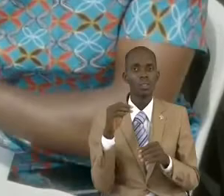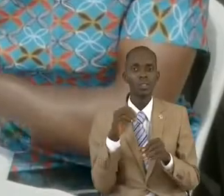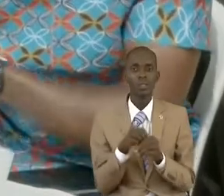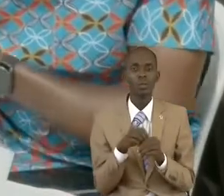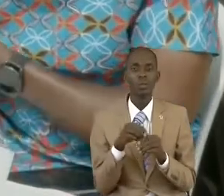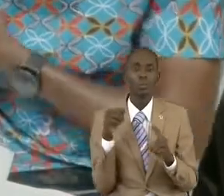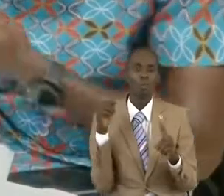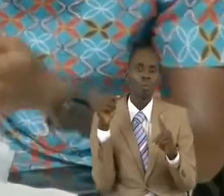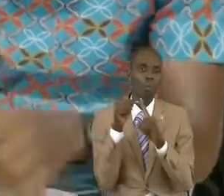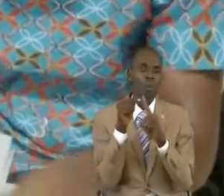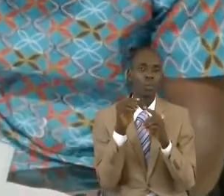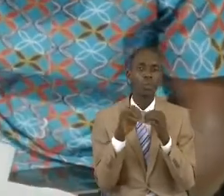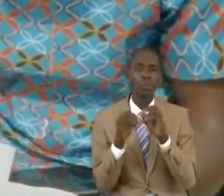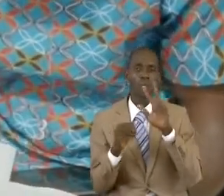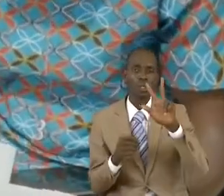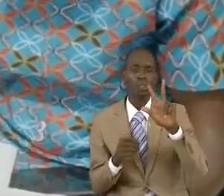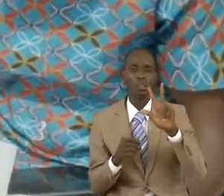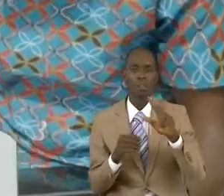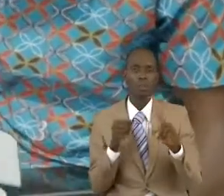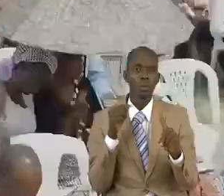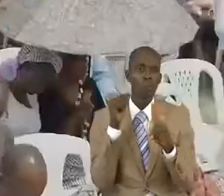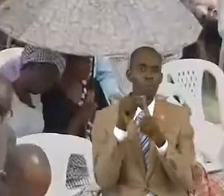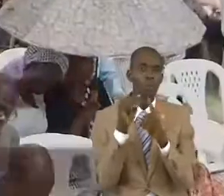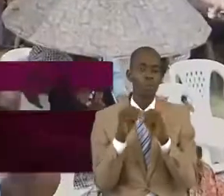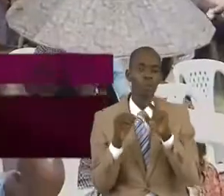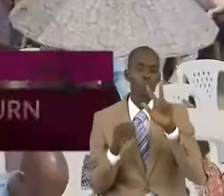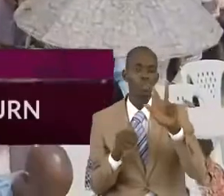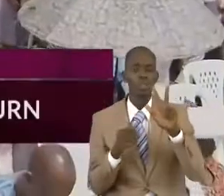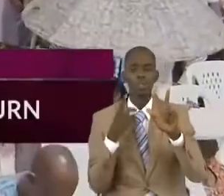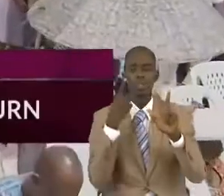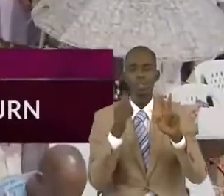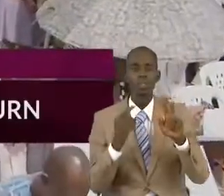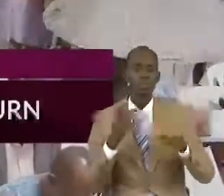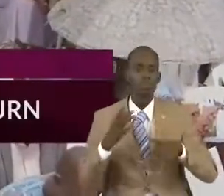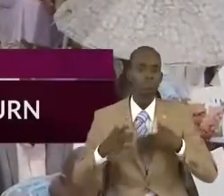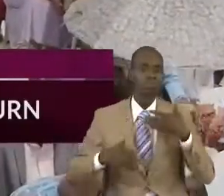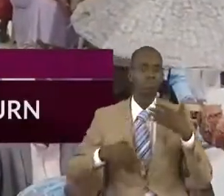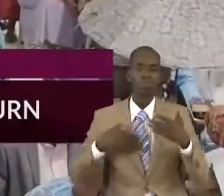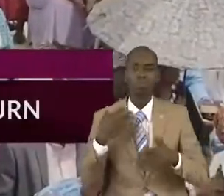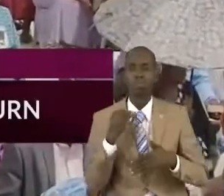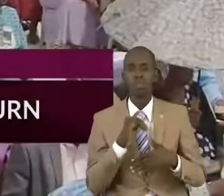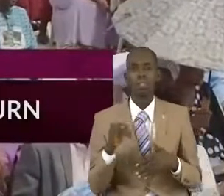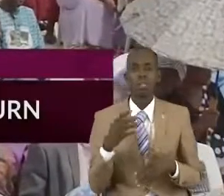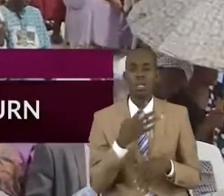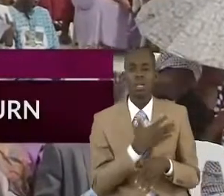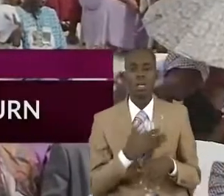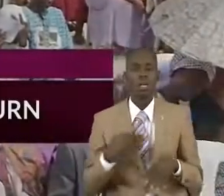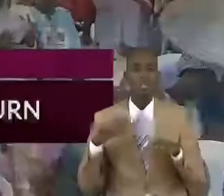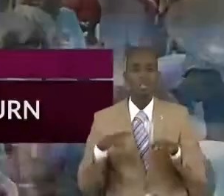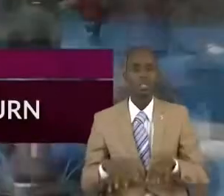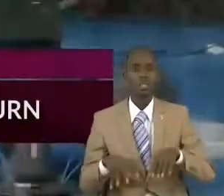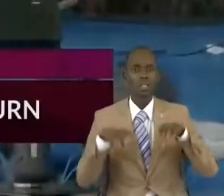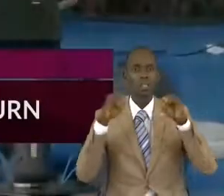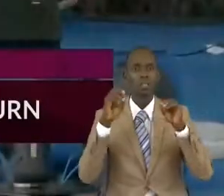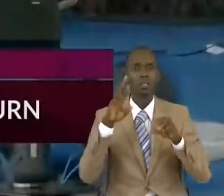number 3. The rejoicing and the rapture at his return. Well,